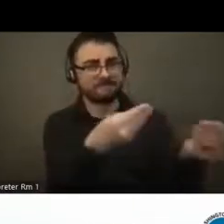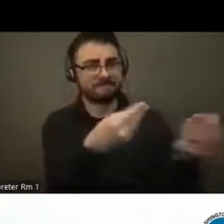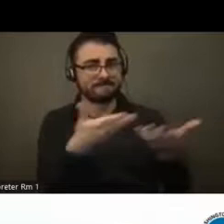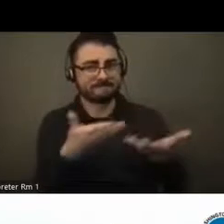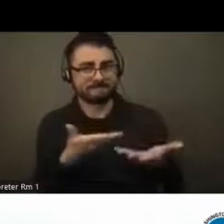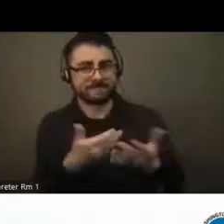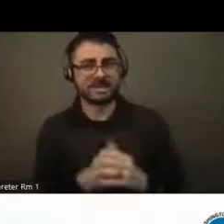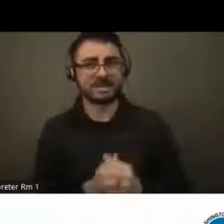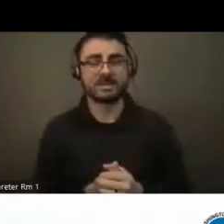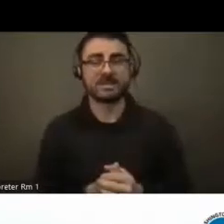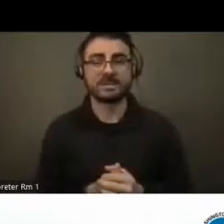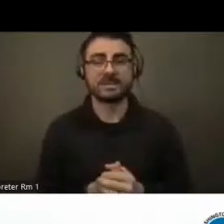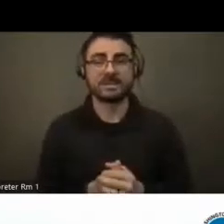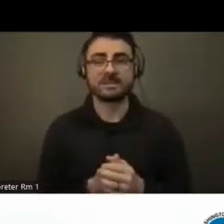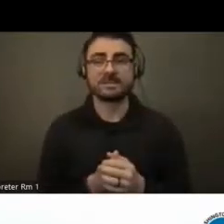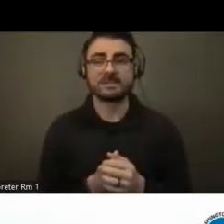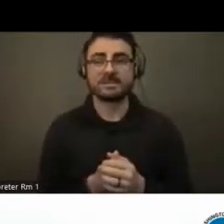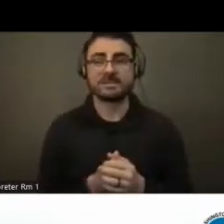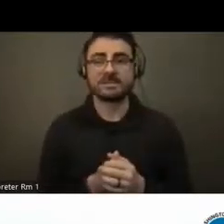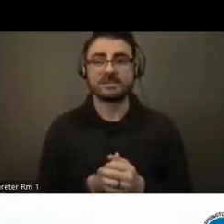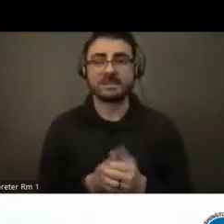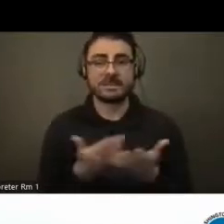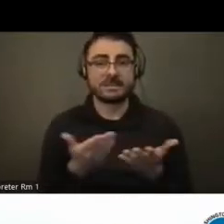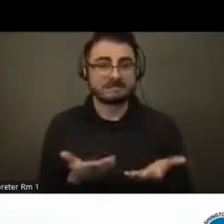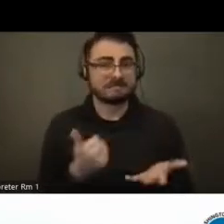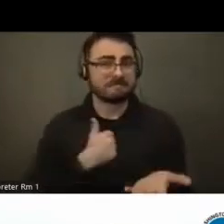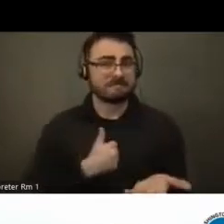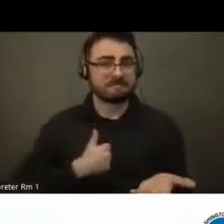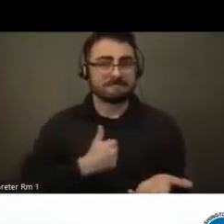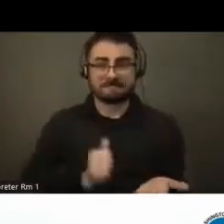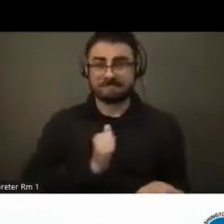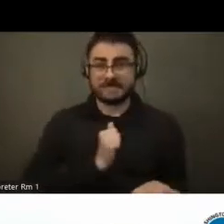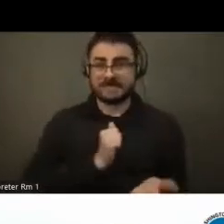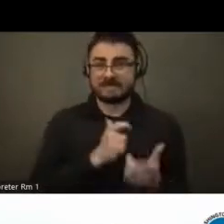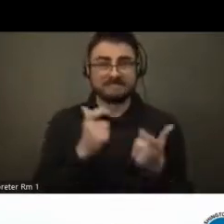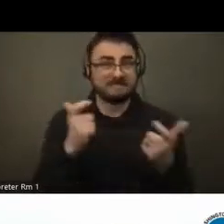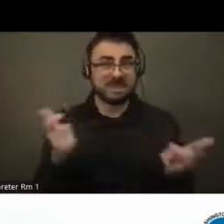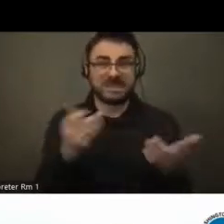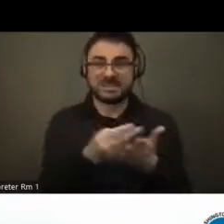I'm sorry, I must say I'm not much of a big shopper myself.